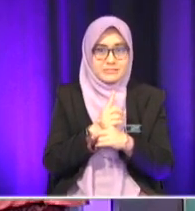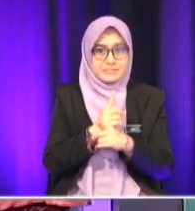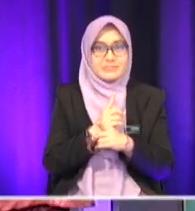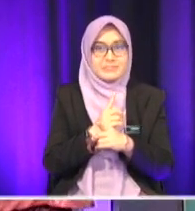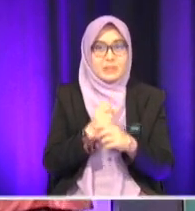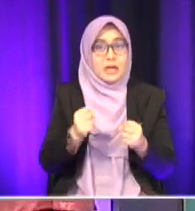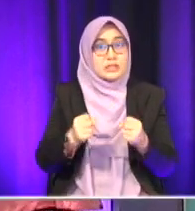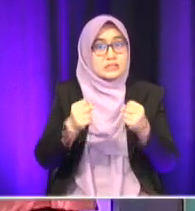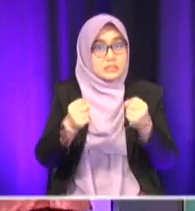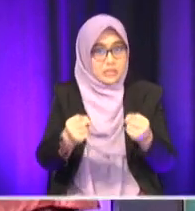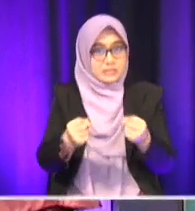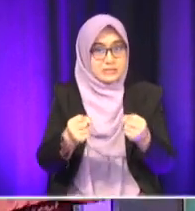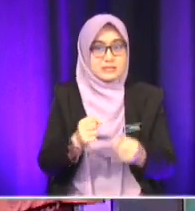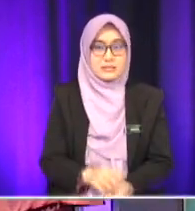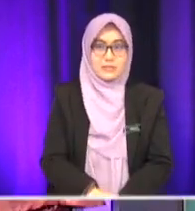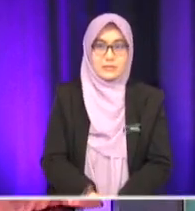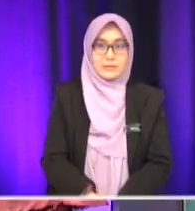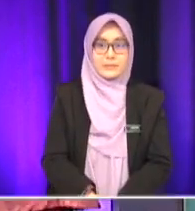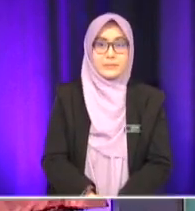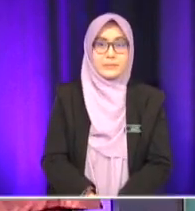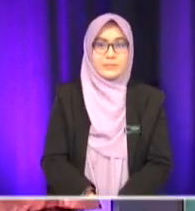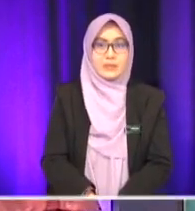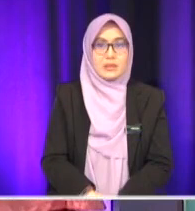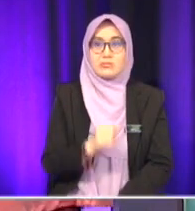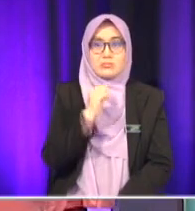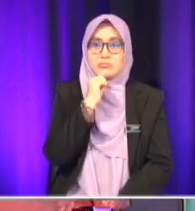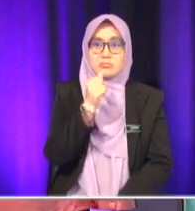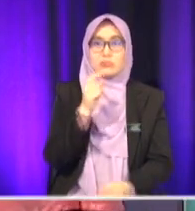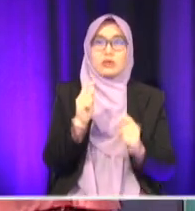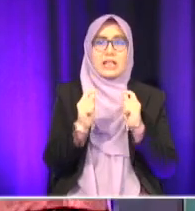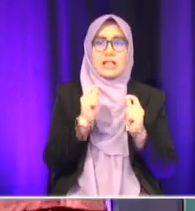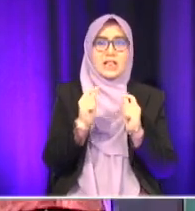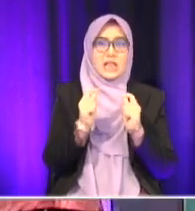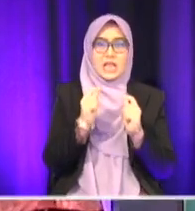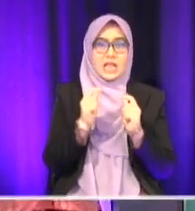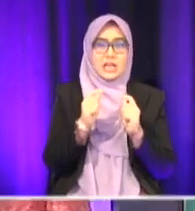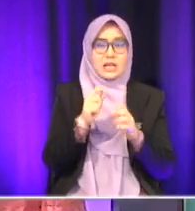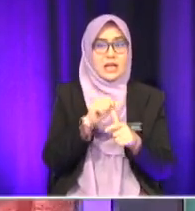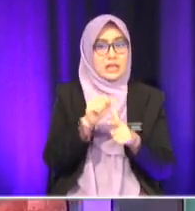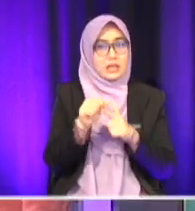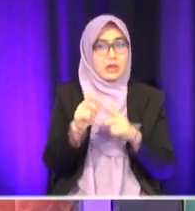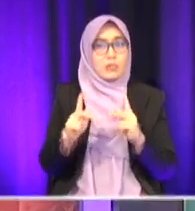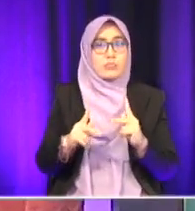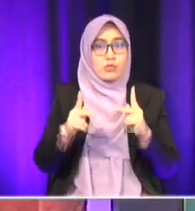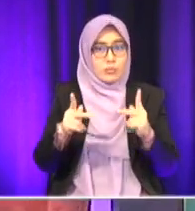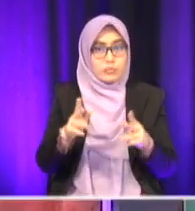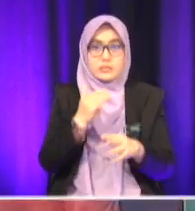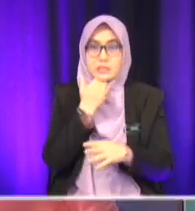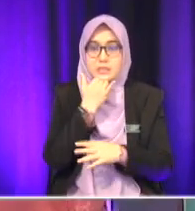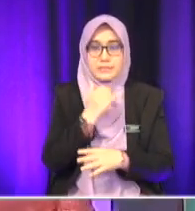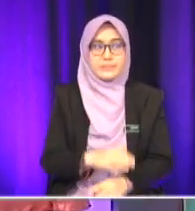Yes. Okay, the estimate suggests something, not tell something or propose something. And the last